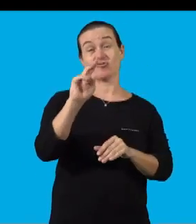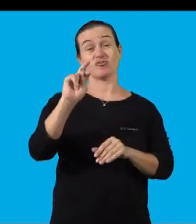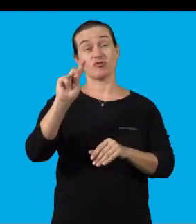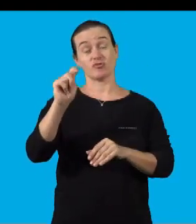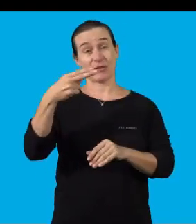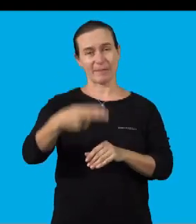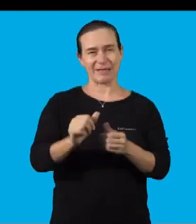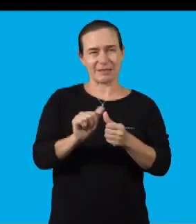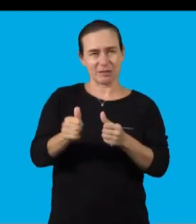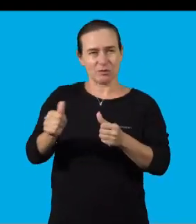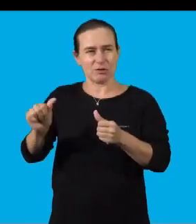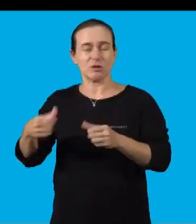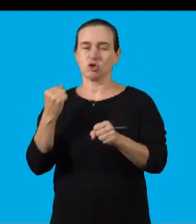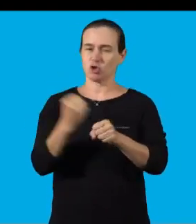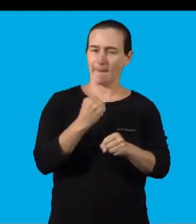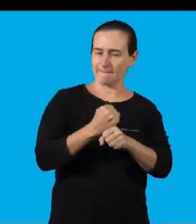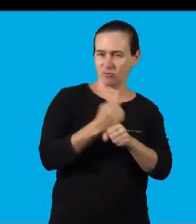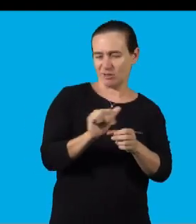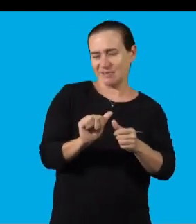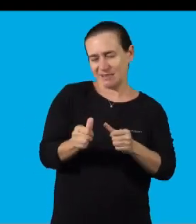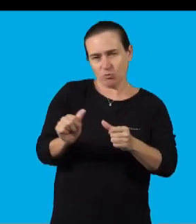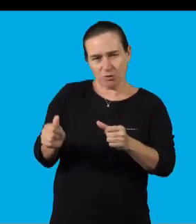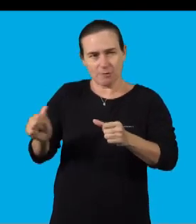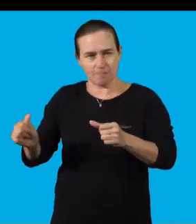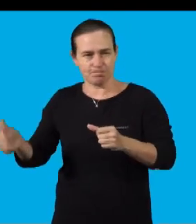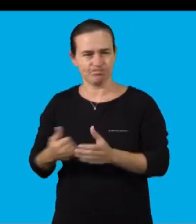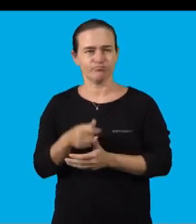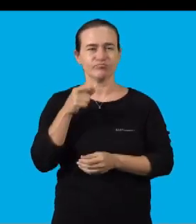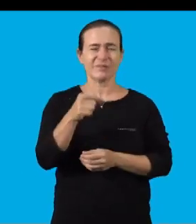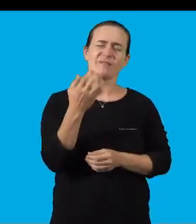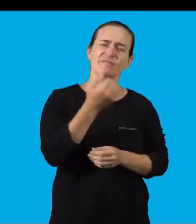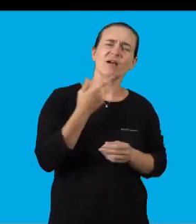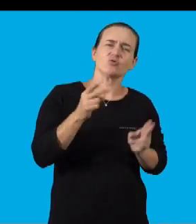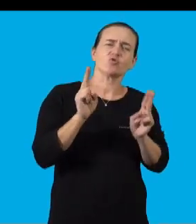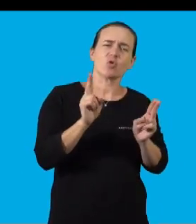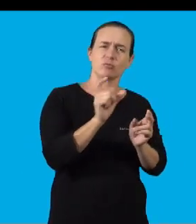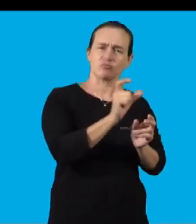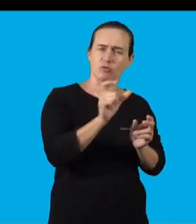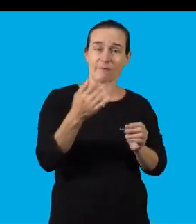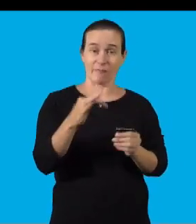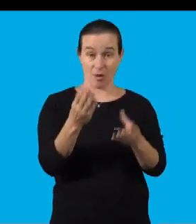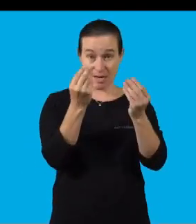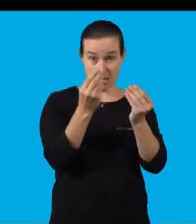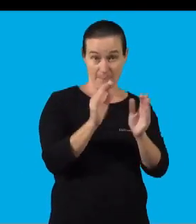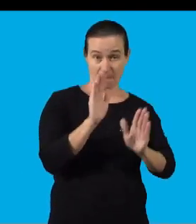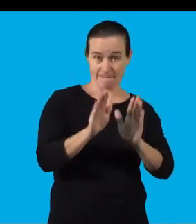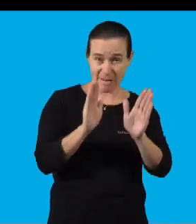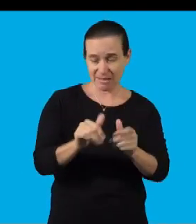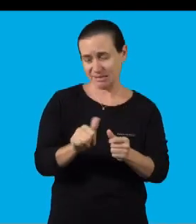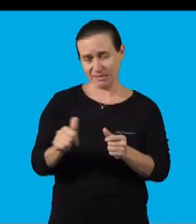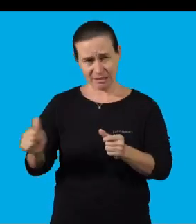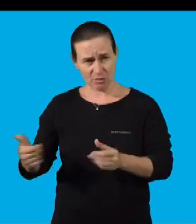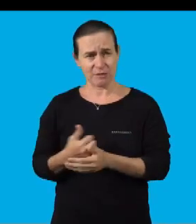arithmetic sequences, and geometric sequences, finding the general terms of the number patterns and